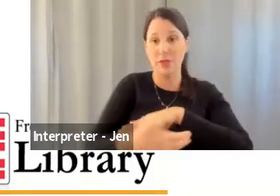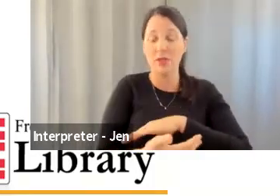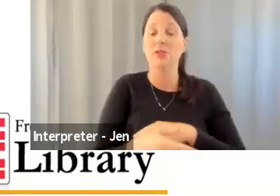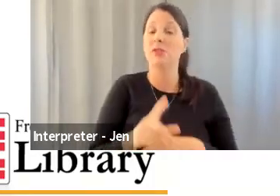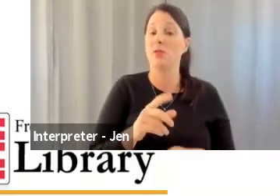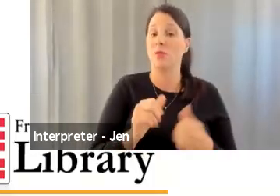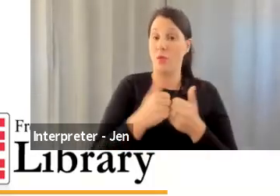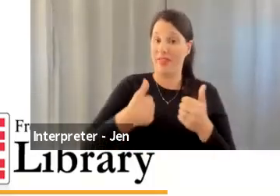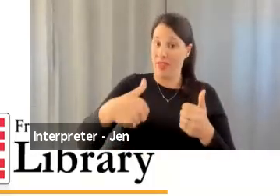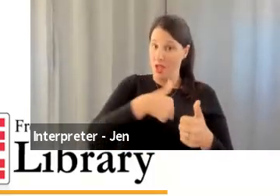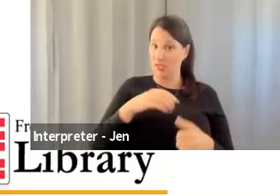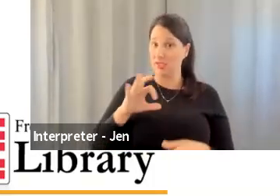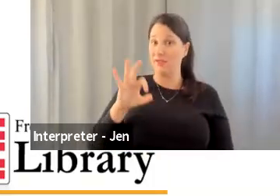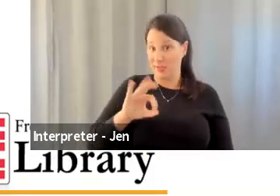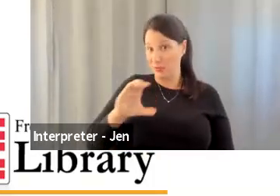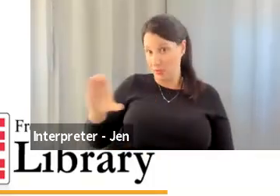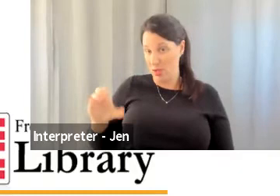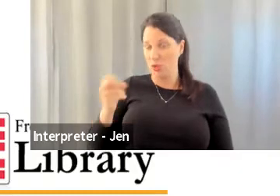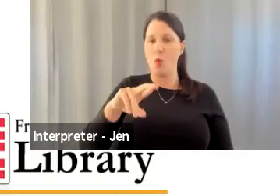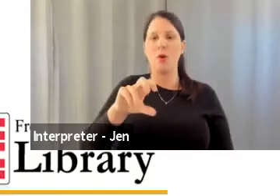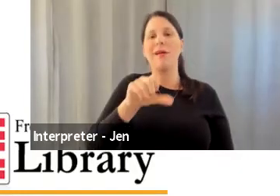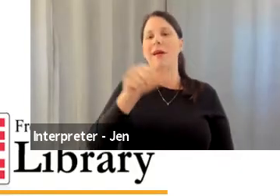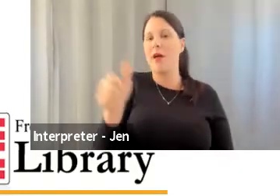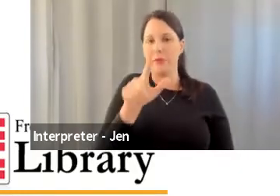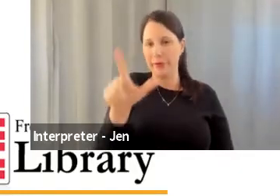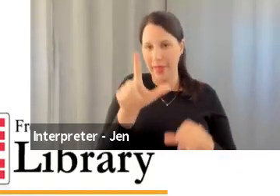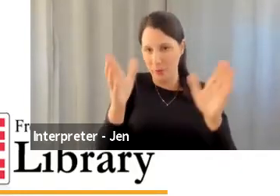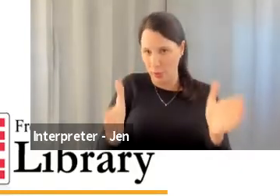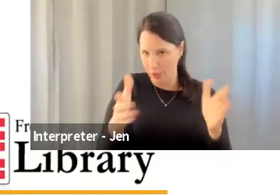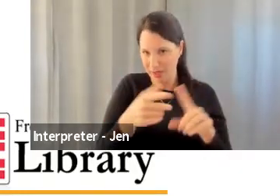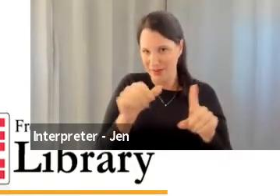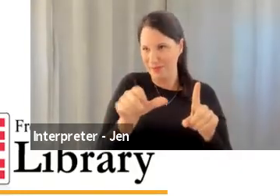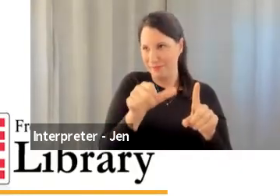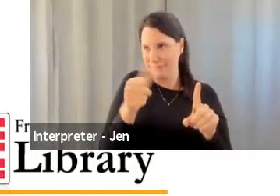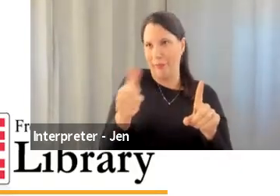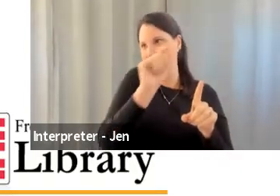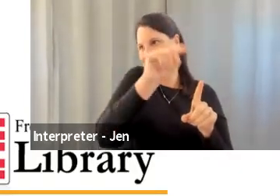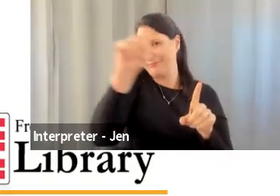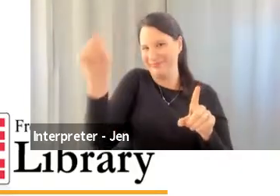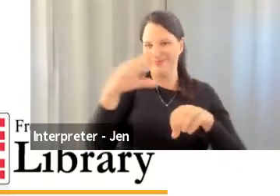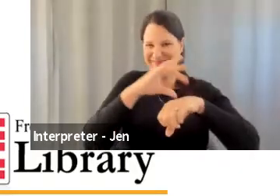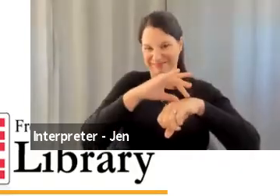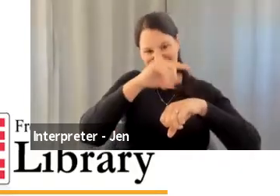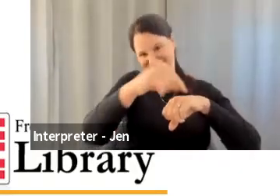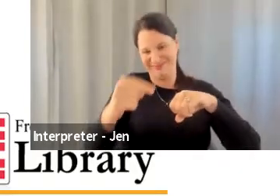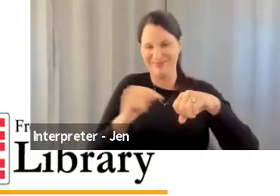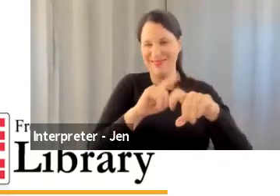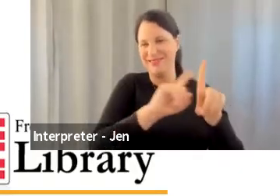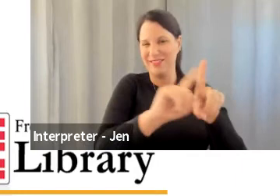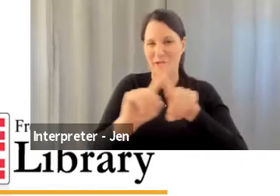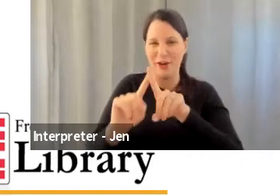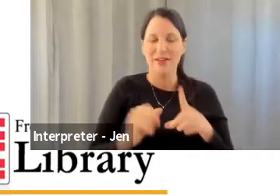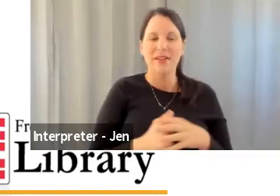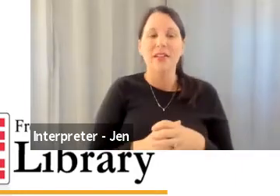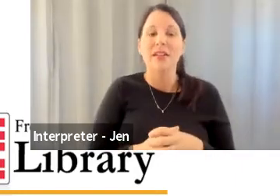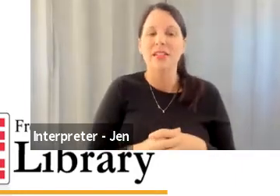librarians, or it's with another librarian at some other part of the country or the world, depending on the time. But they're all super